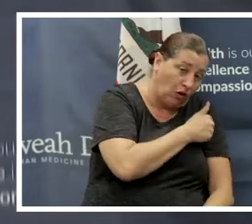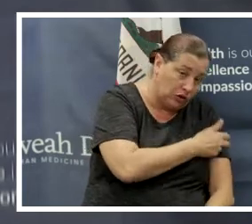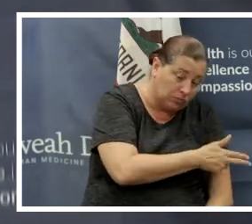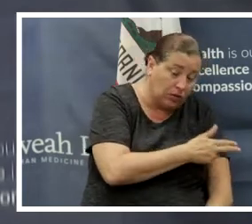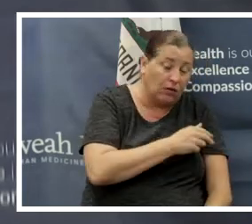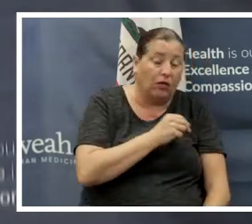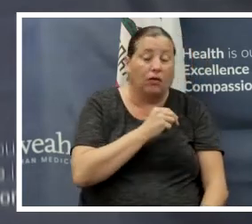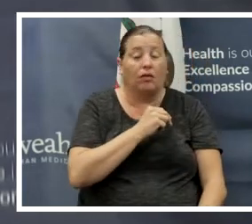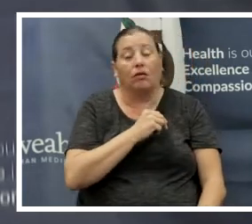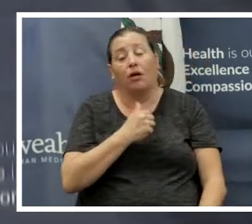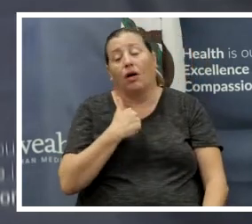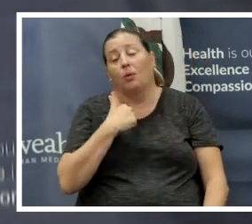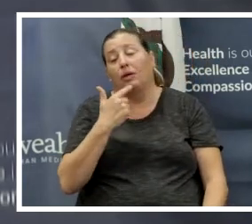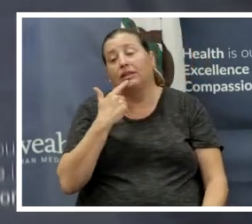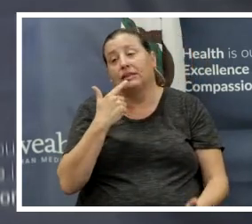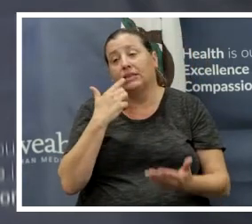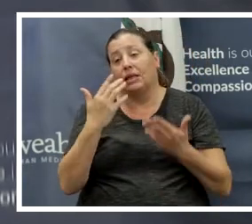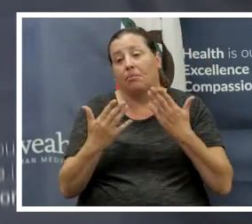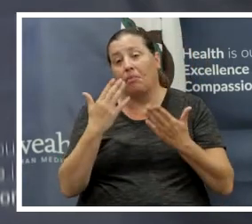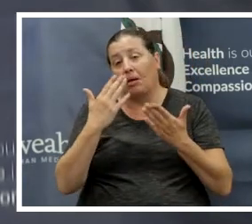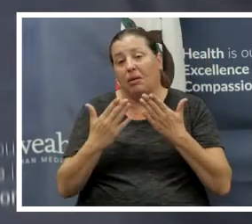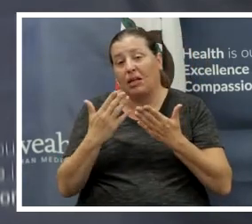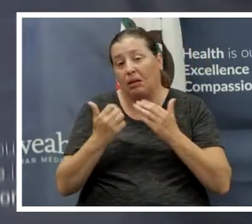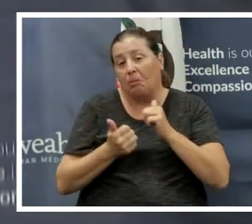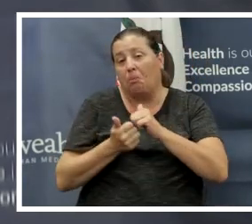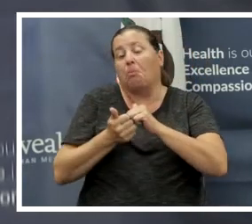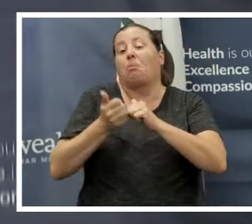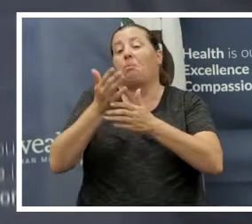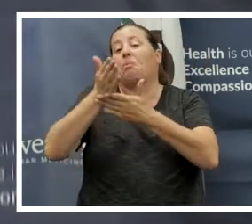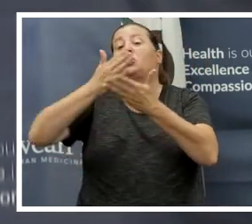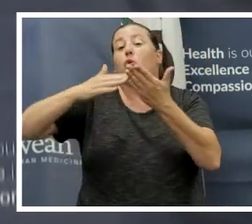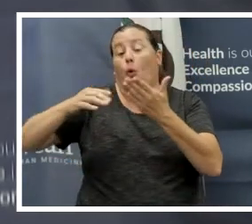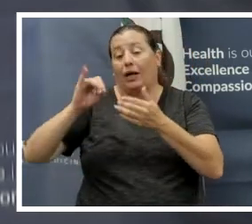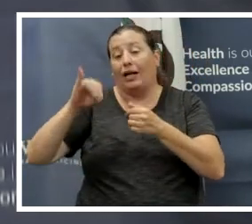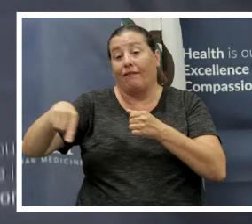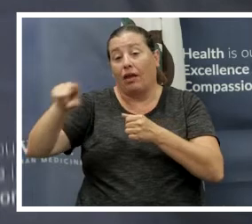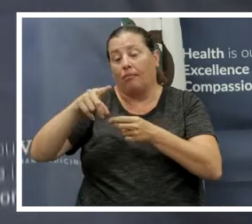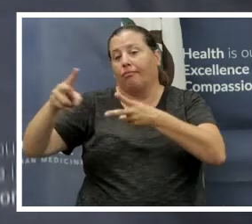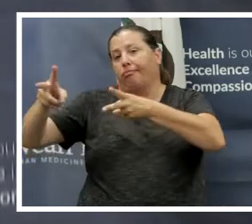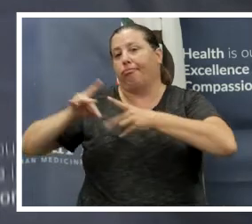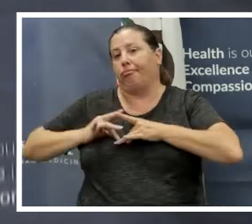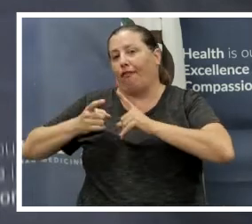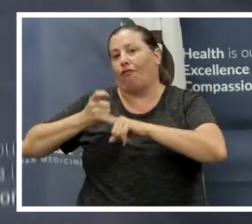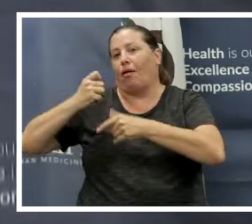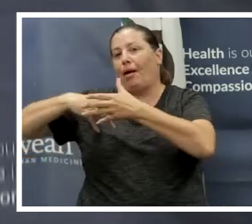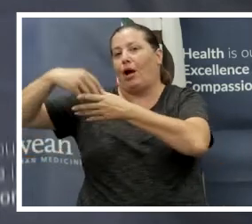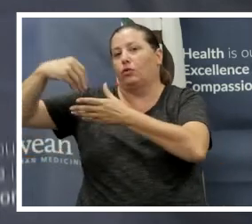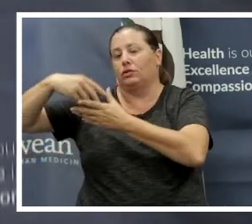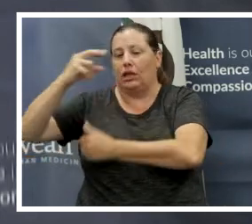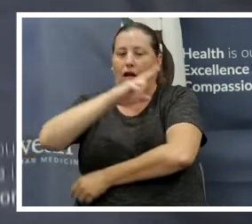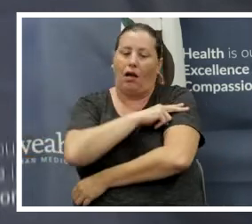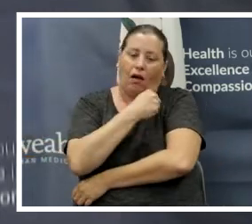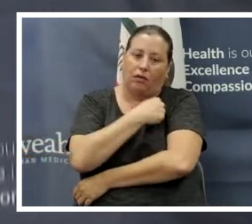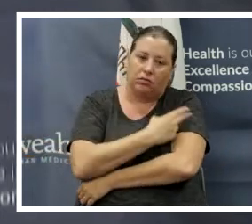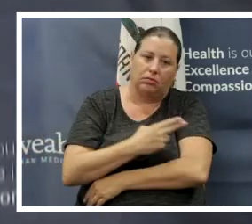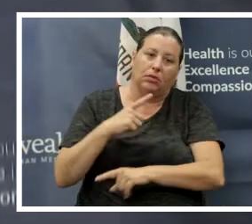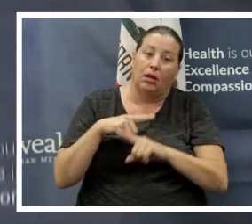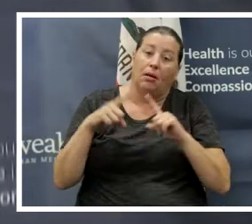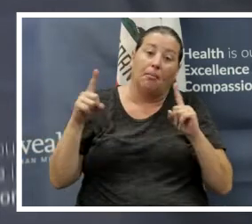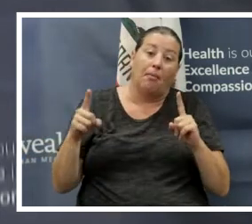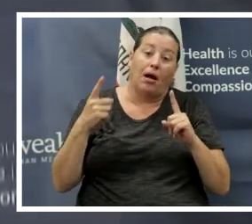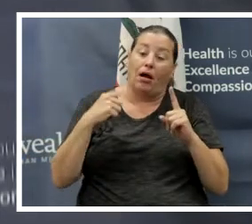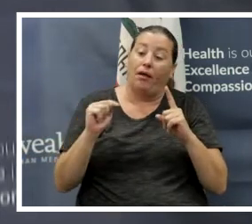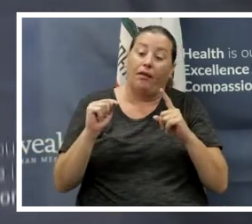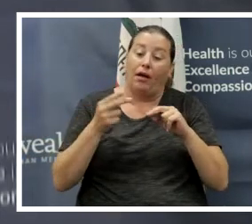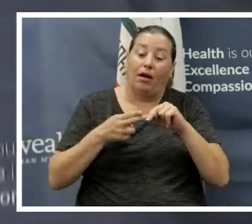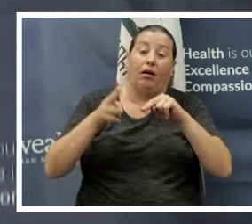say most, maybe a simple majority contracted outside the hospital. But the uptick that